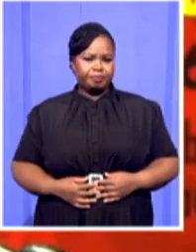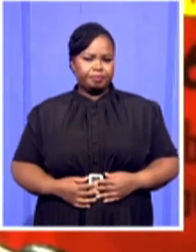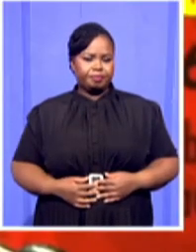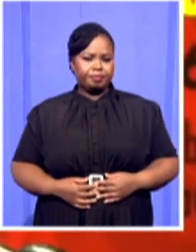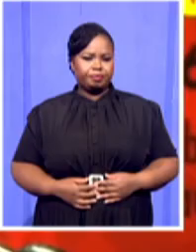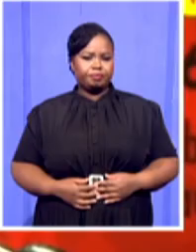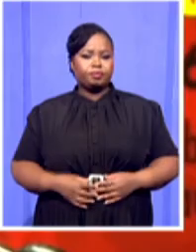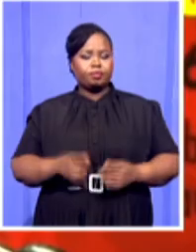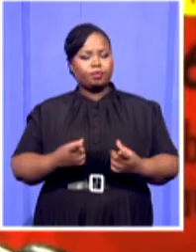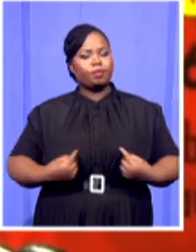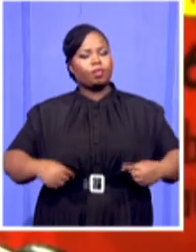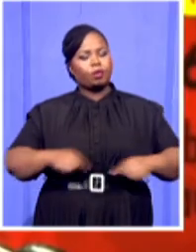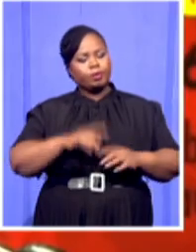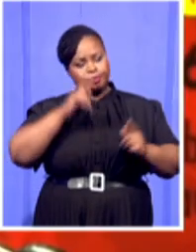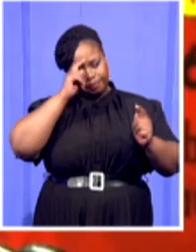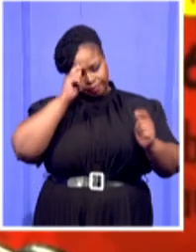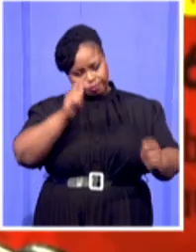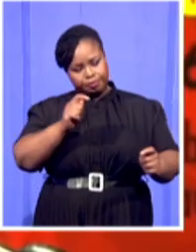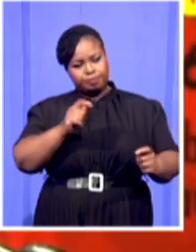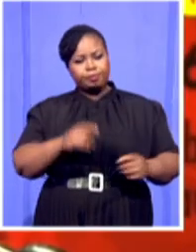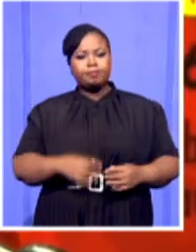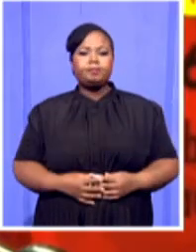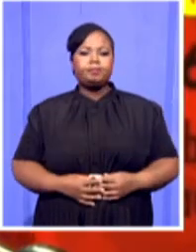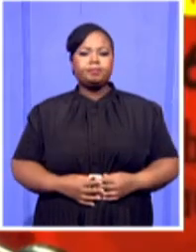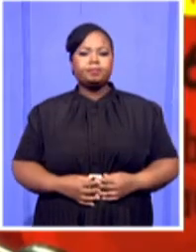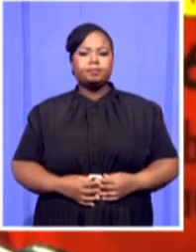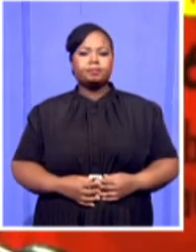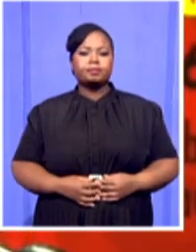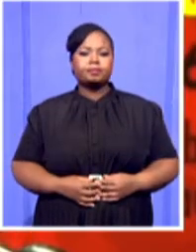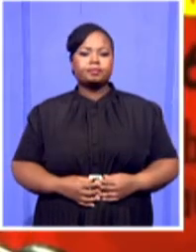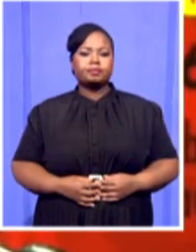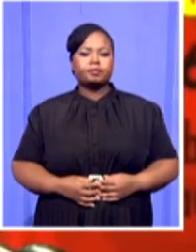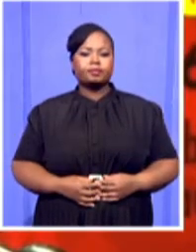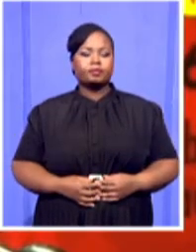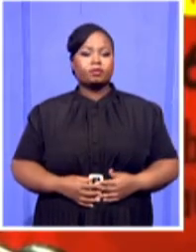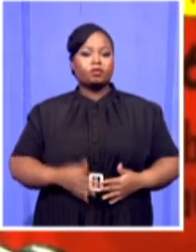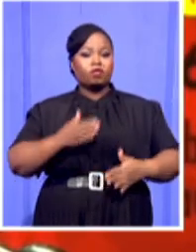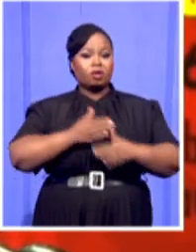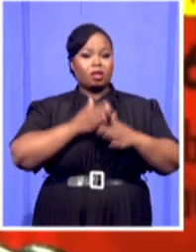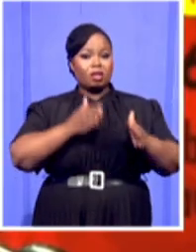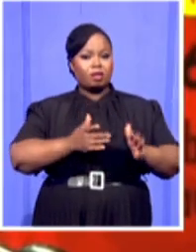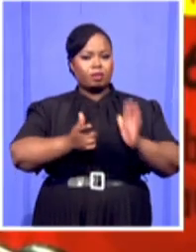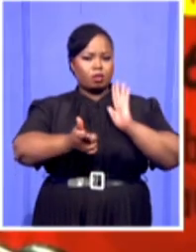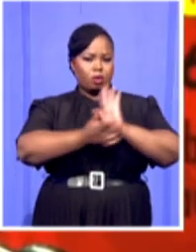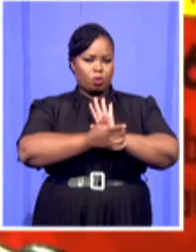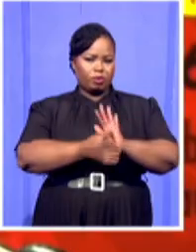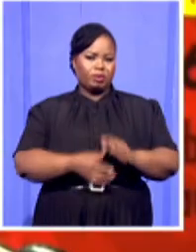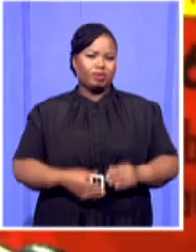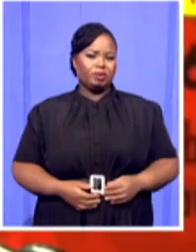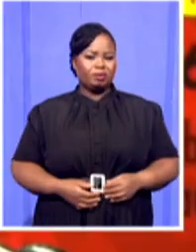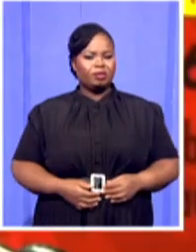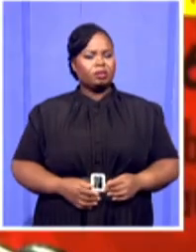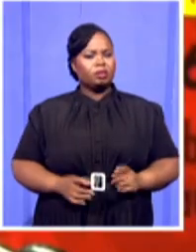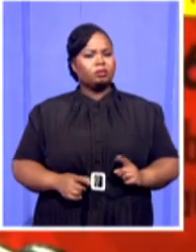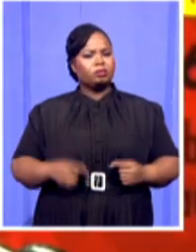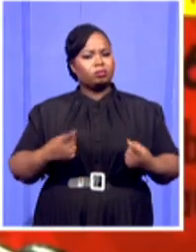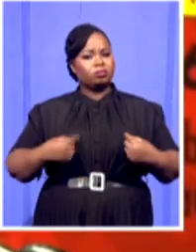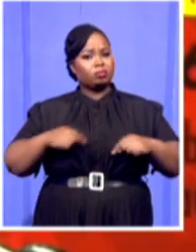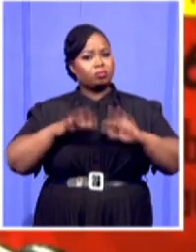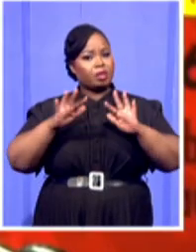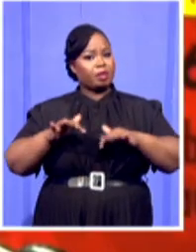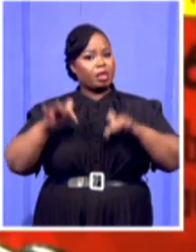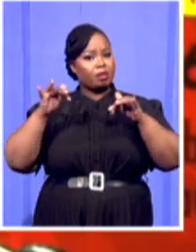We want to acknowledge as COSATU that on labor laws that are passed by our